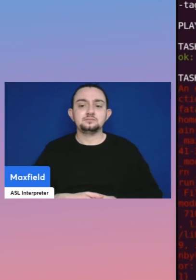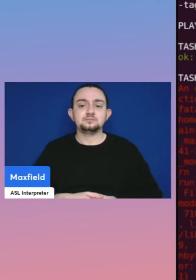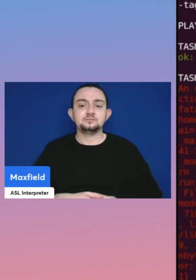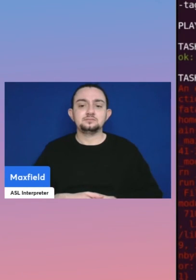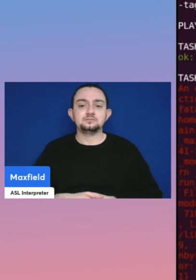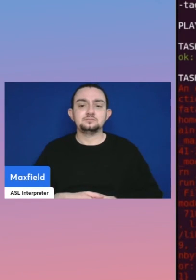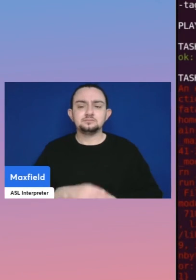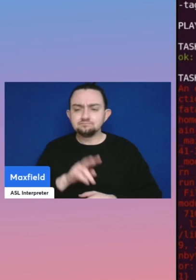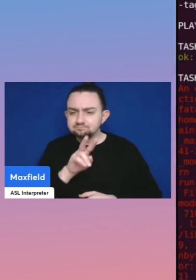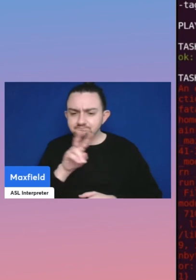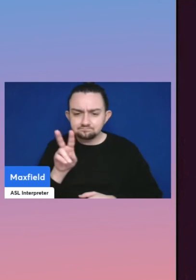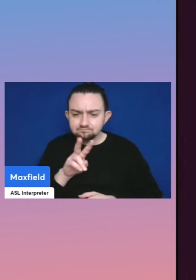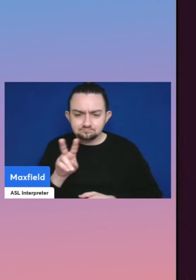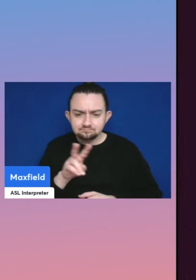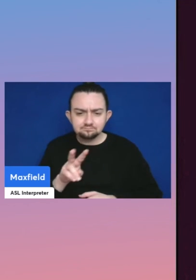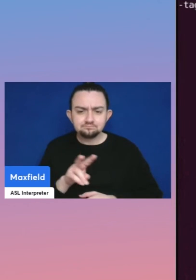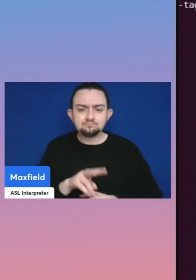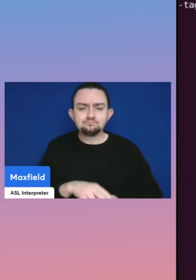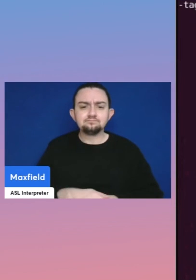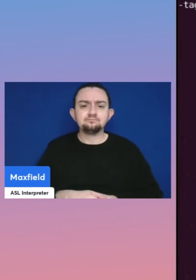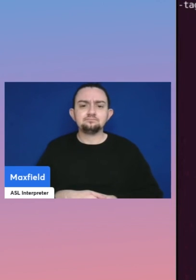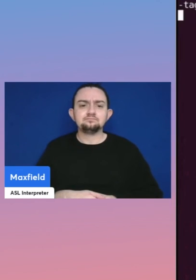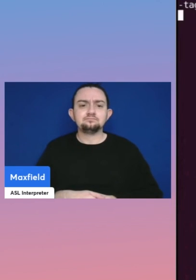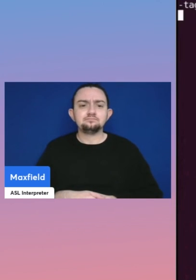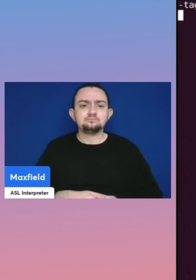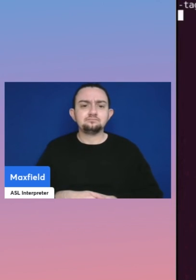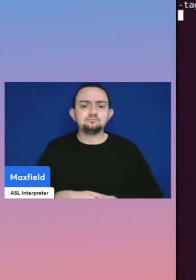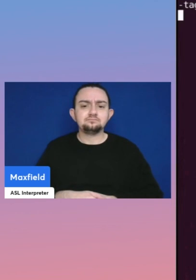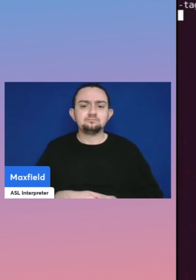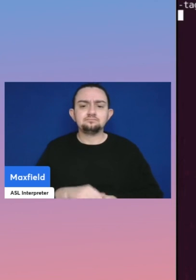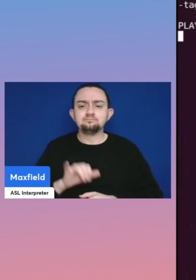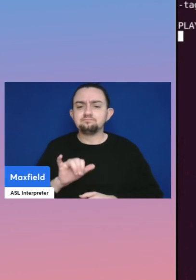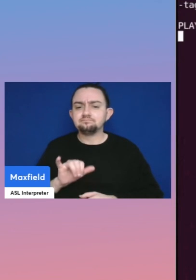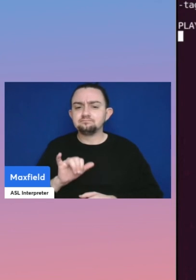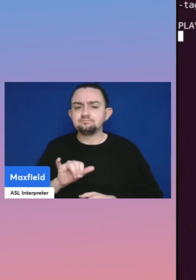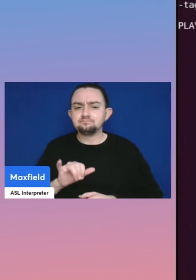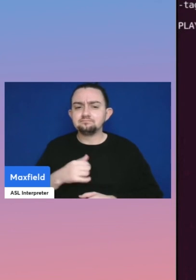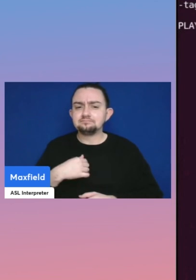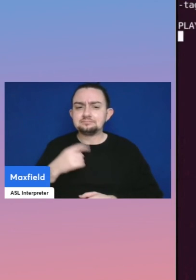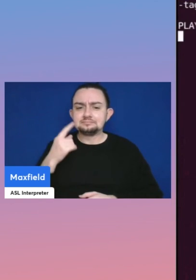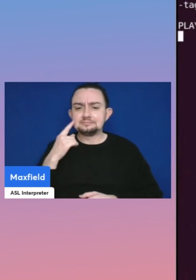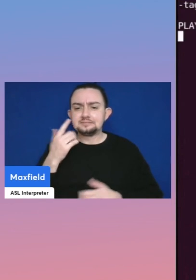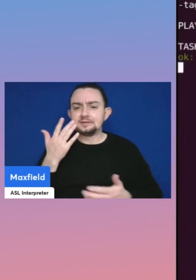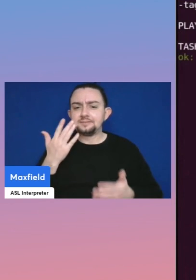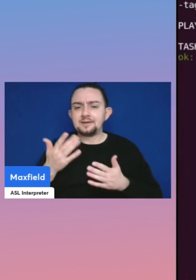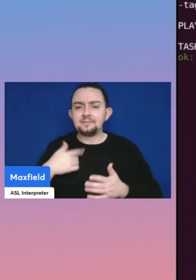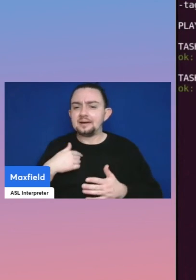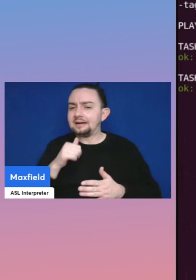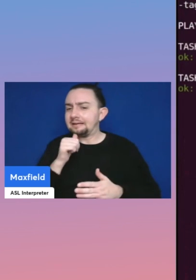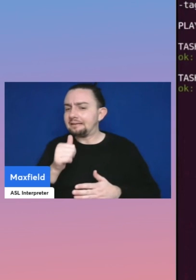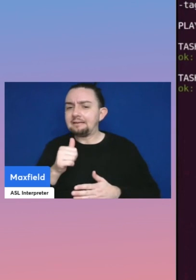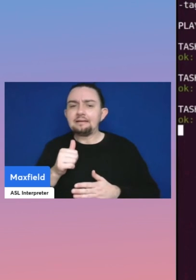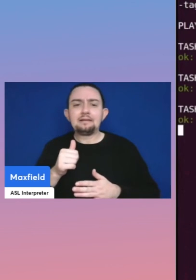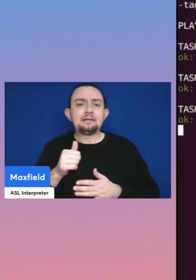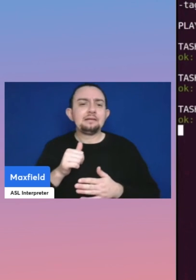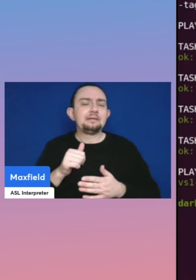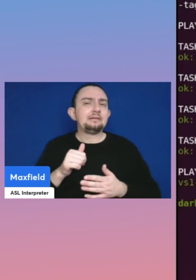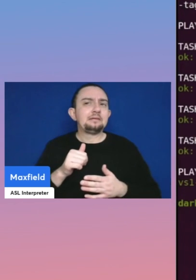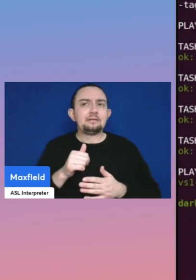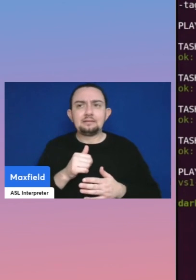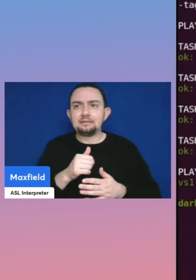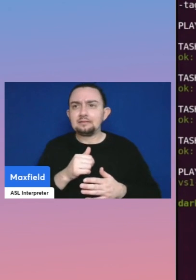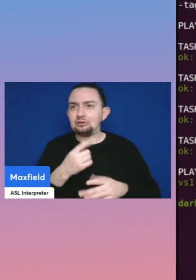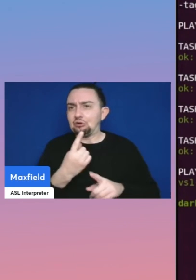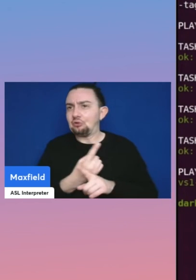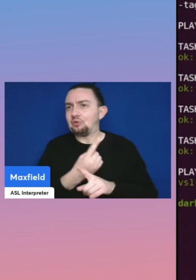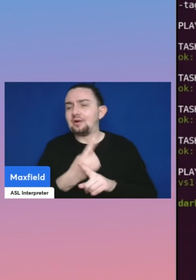Connection reset by peer, so I think this is a transient because I did encounter it quite sometimes. Yep.